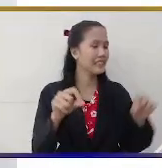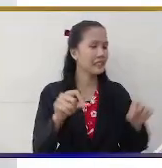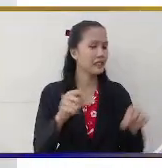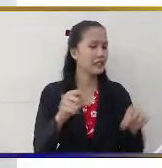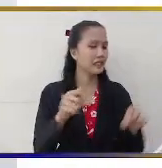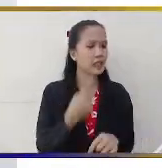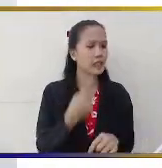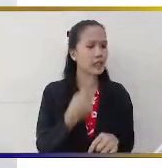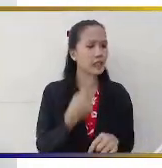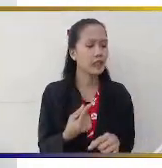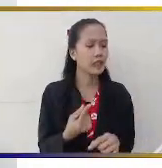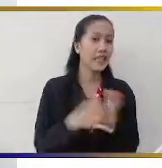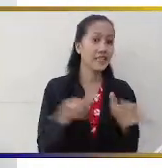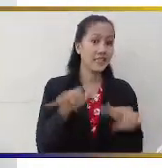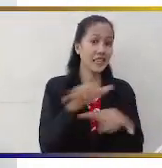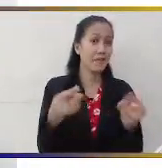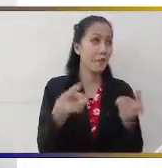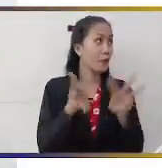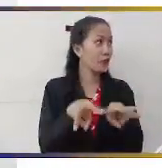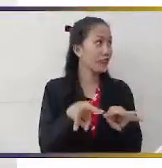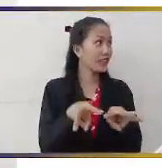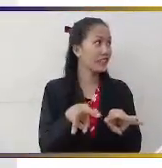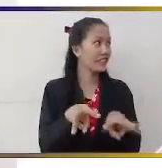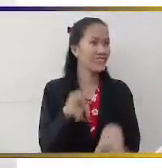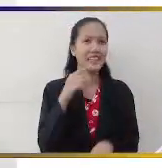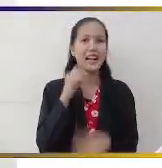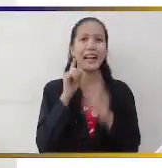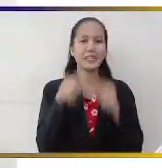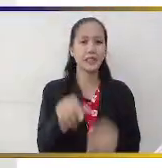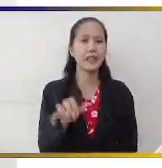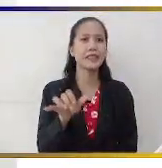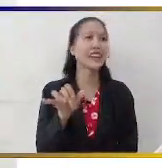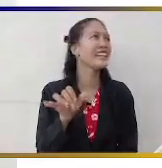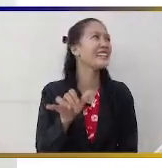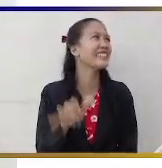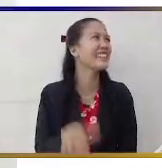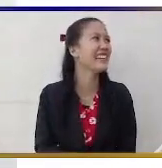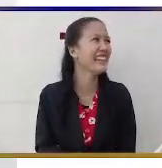give it to him. What a selfish person. He didn't want to give it. Amen.